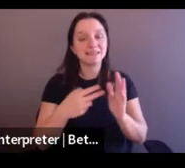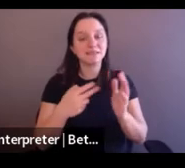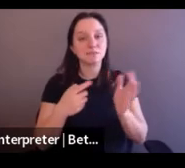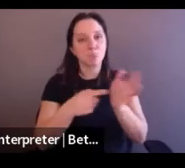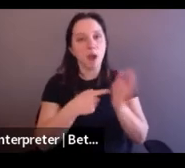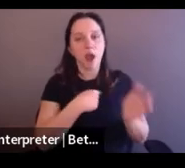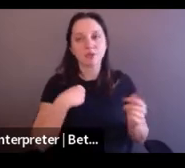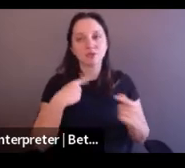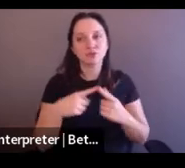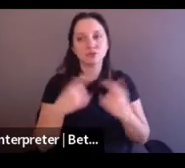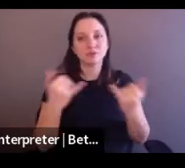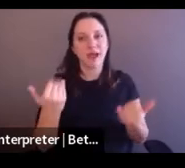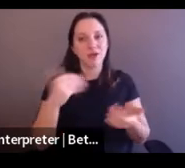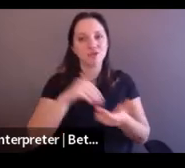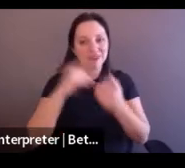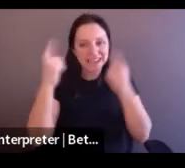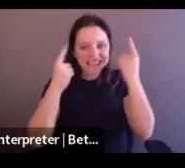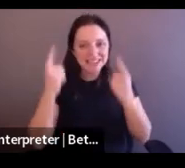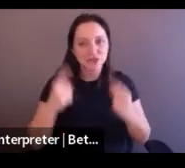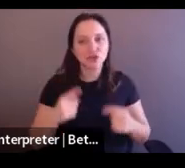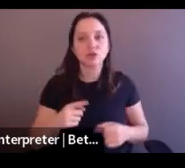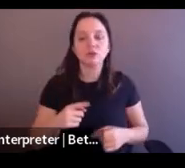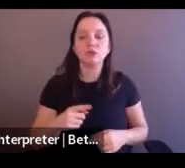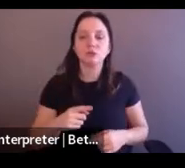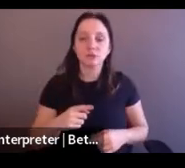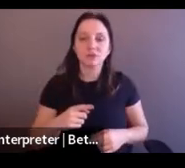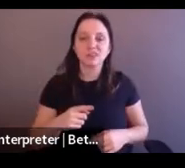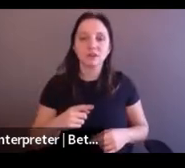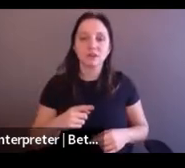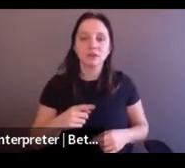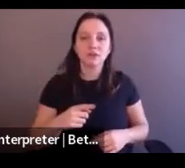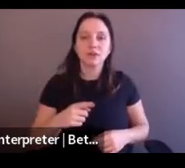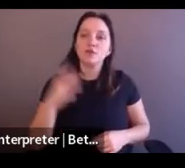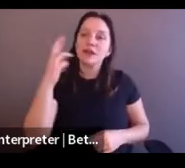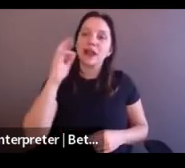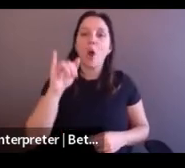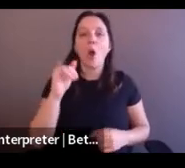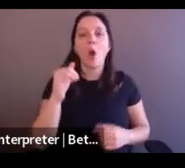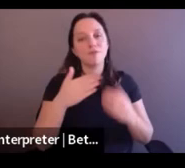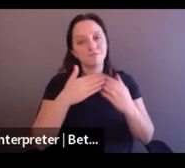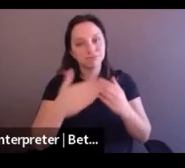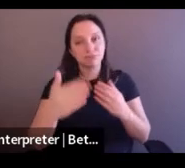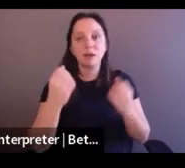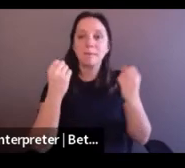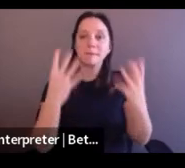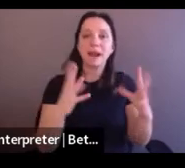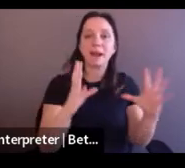the fact that most meetings and a lot of things are going to be in a hybrid model, that's how